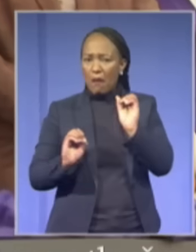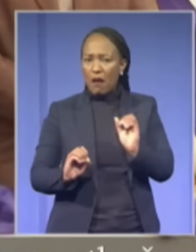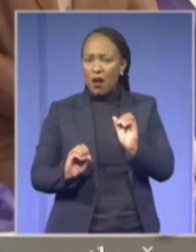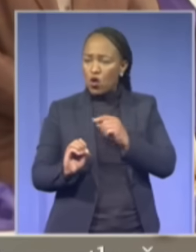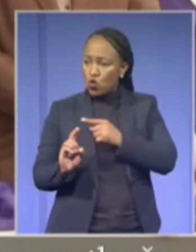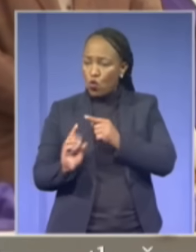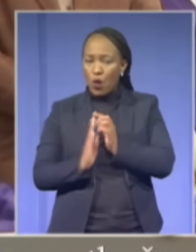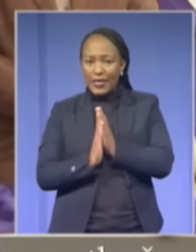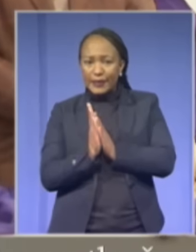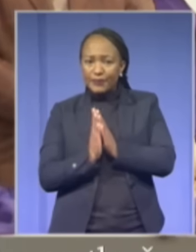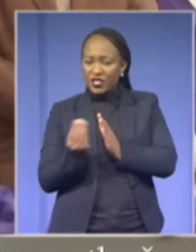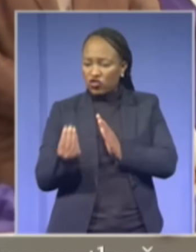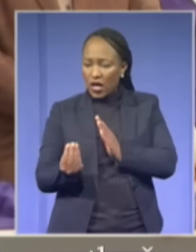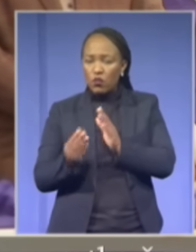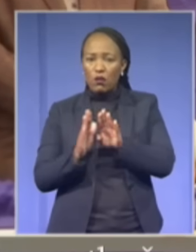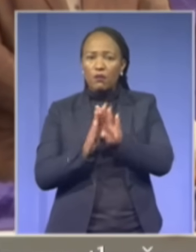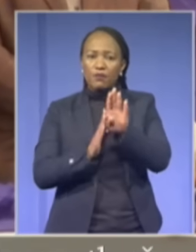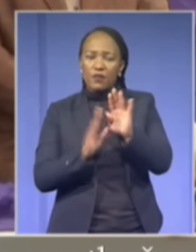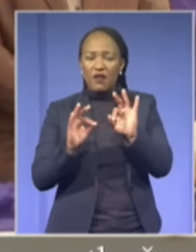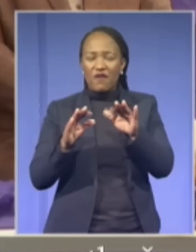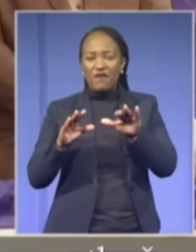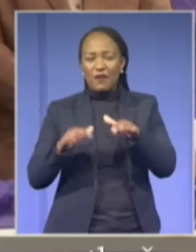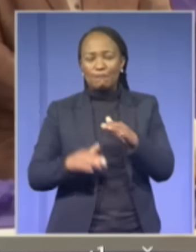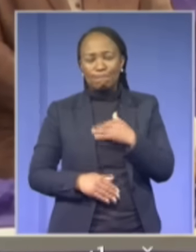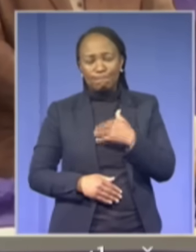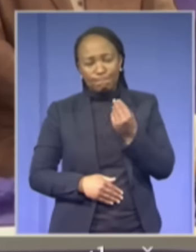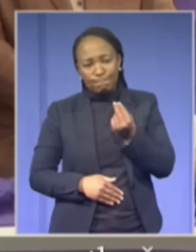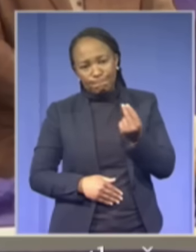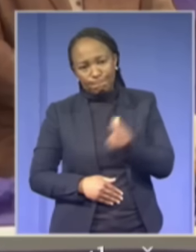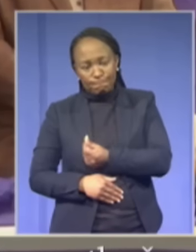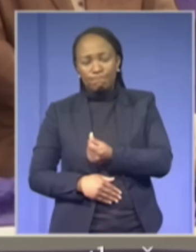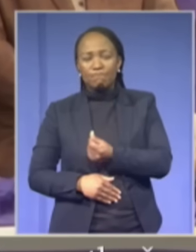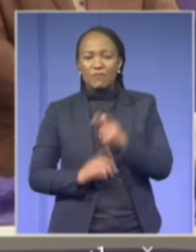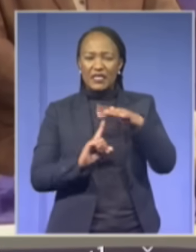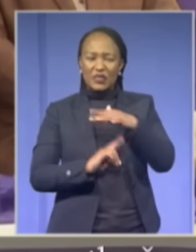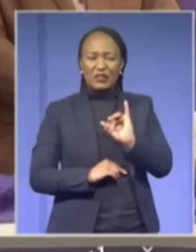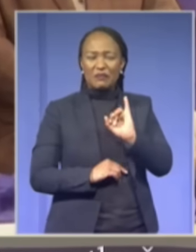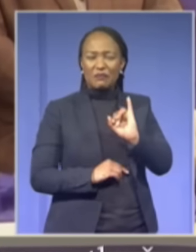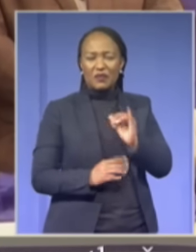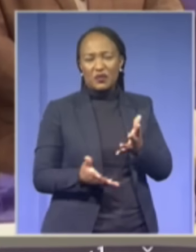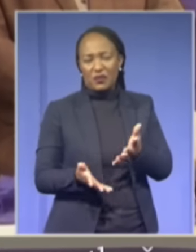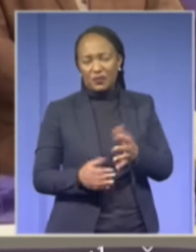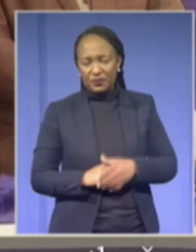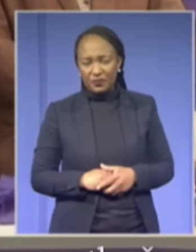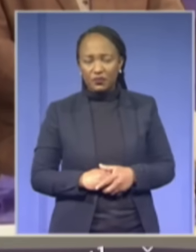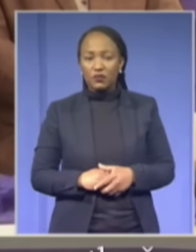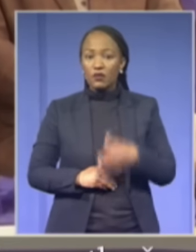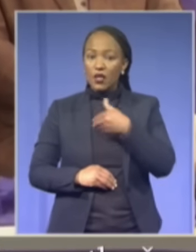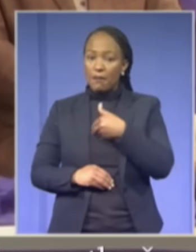this child improving this family, and were unfortunately met by this situation. We're saying to you,